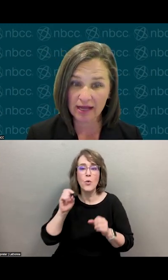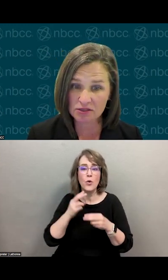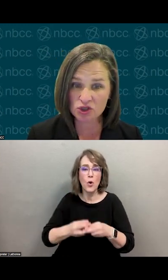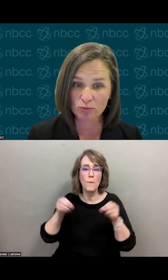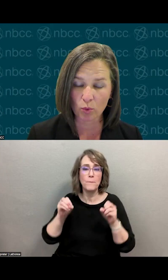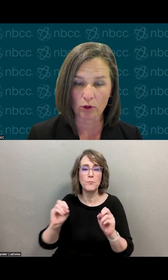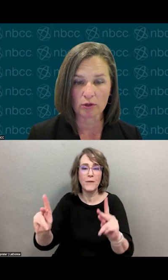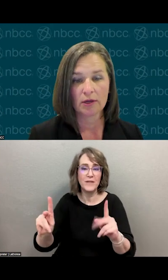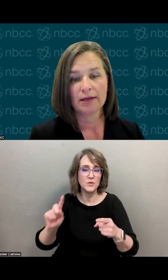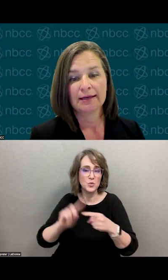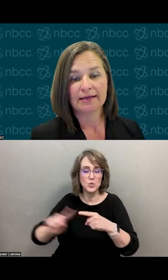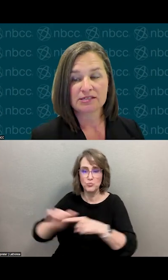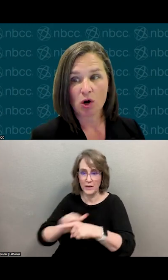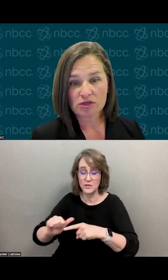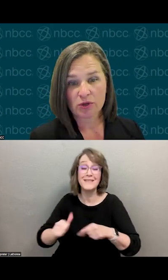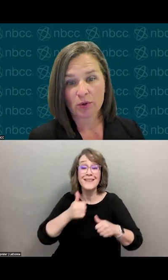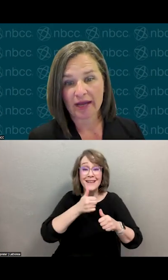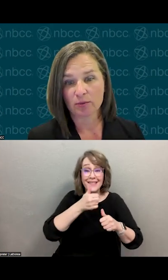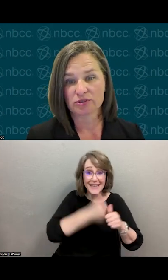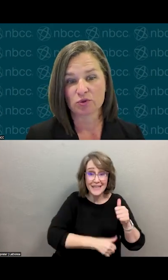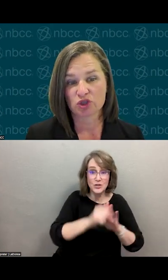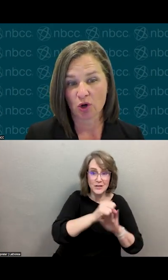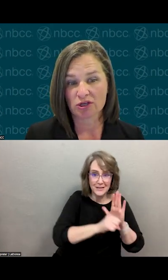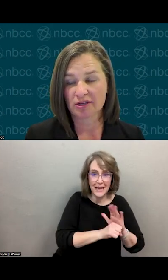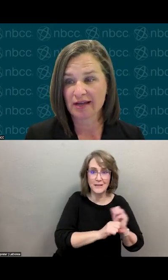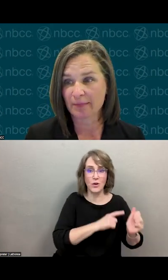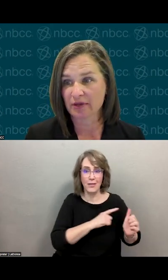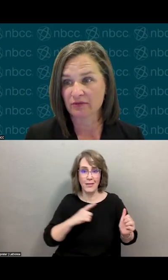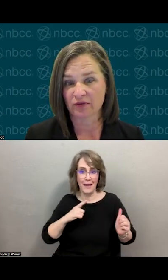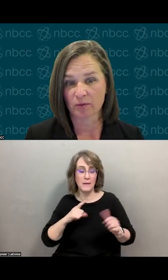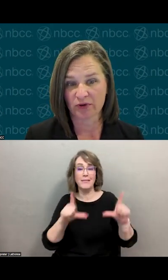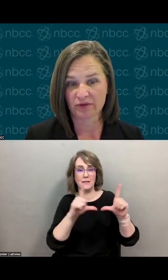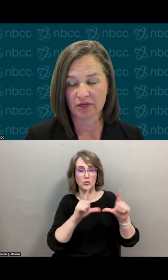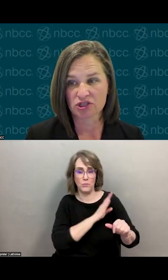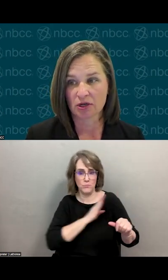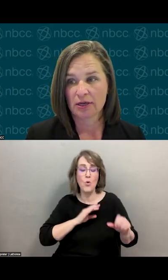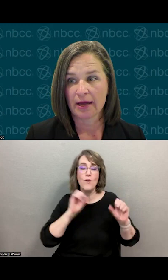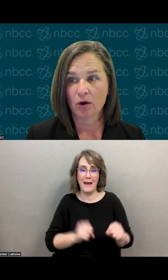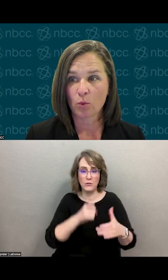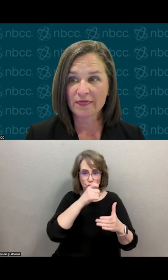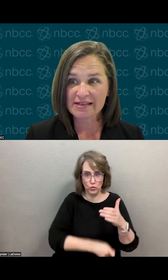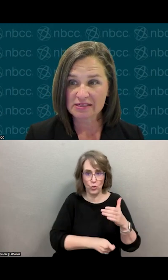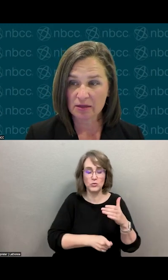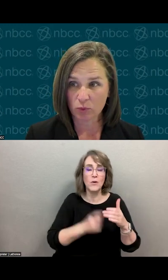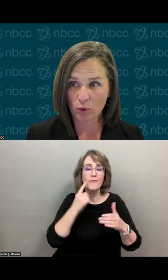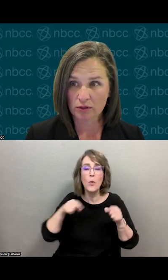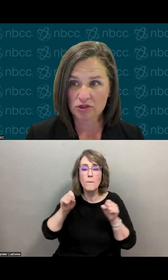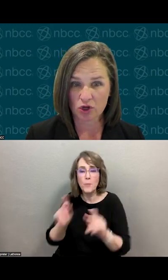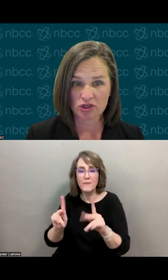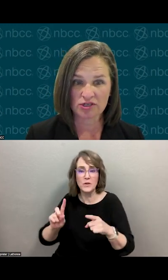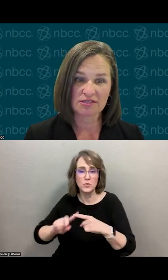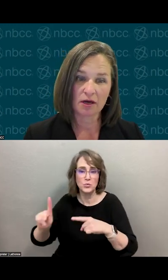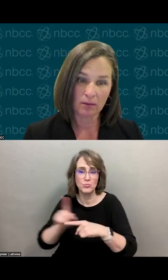state licensure board is also able to charge an applicant for the privilege. Now, what that state